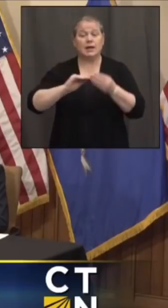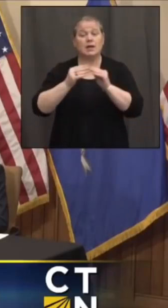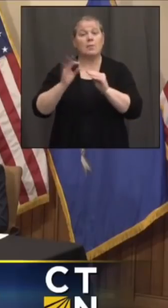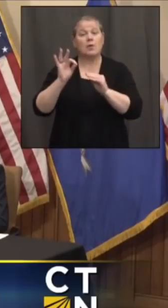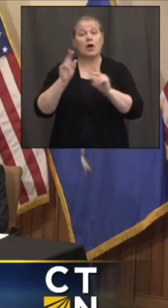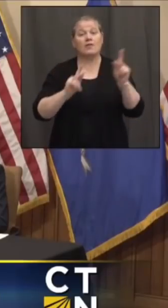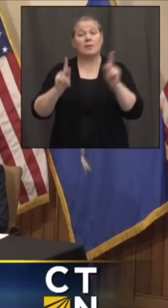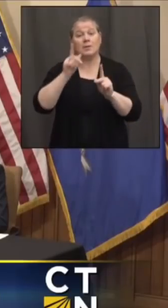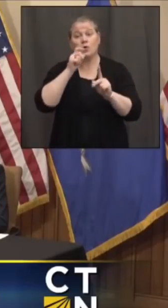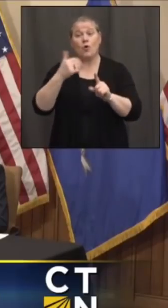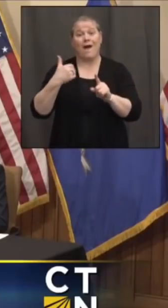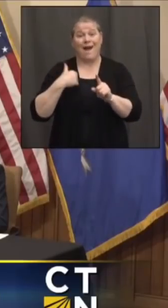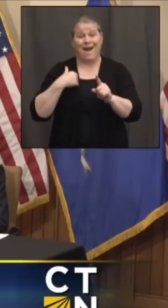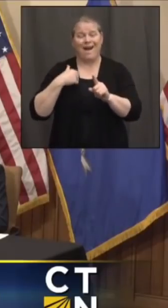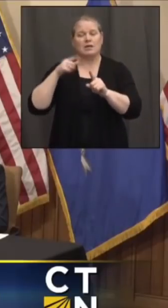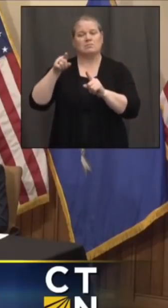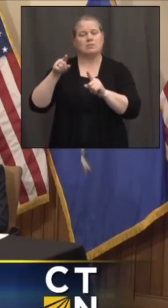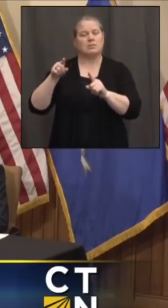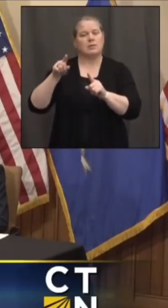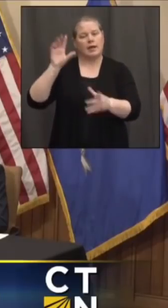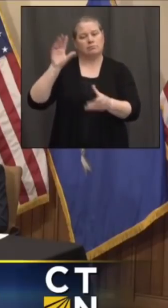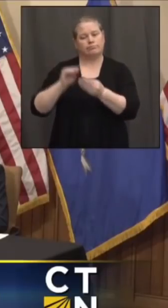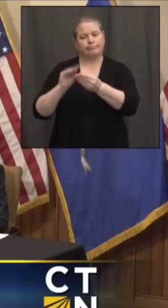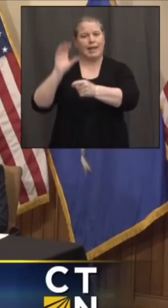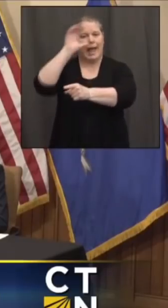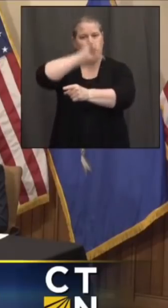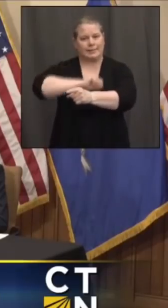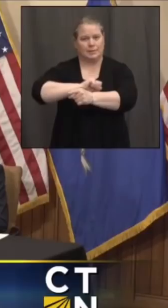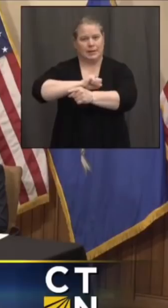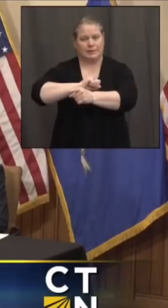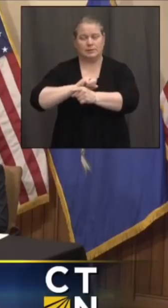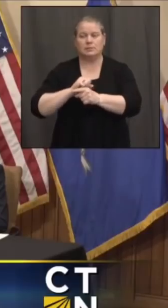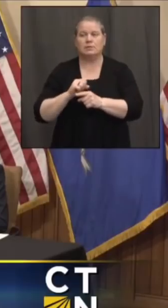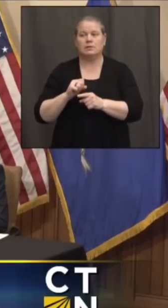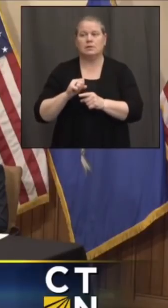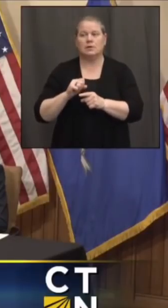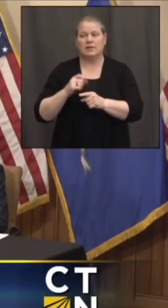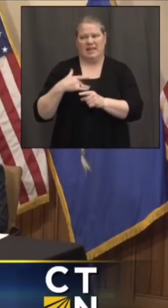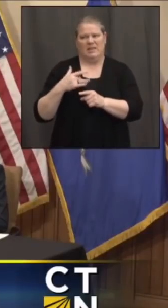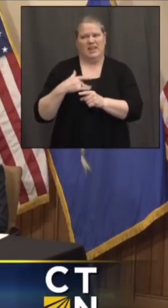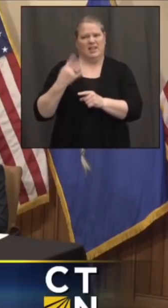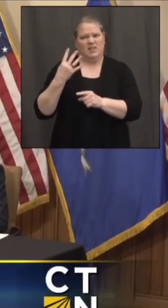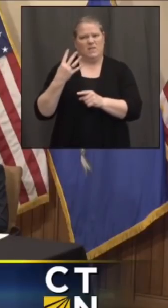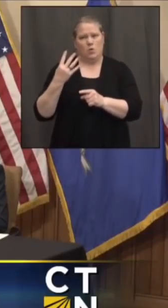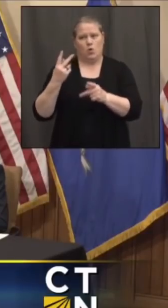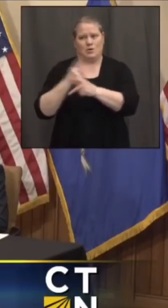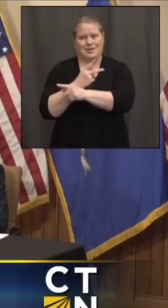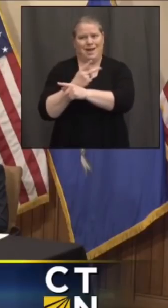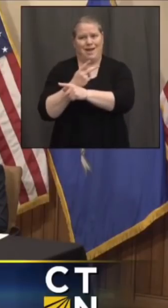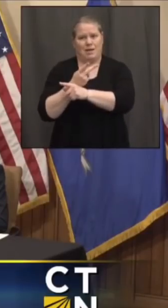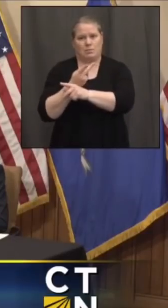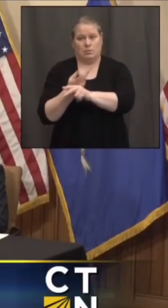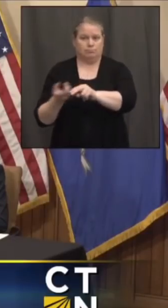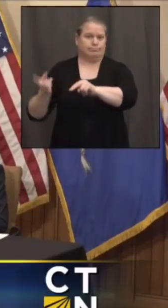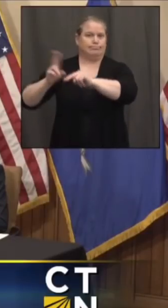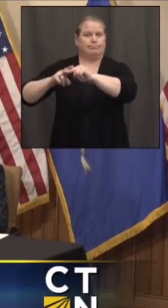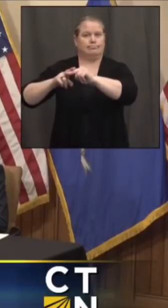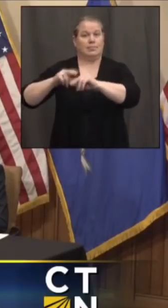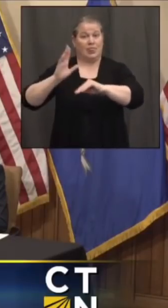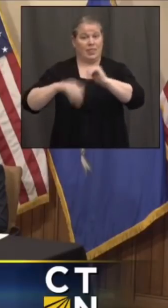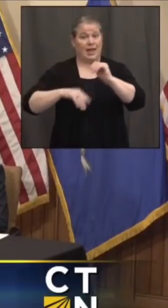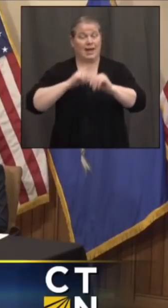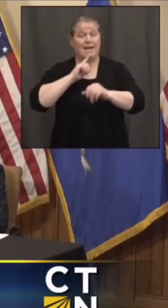4 times higher than the numbers that maybe show up in testing. Is that roughly accurate, do we know, for Connecticut?